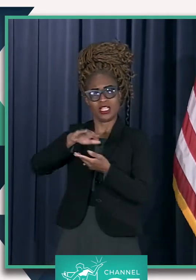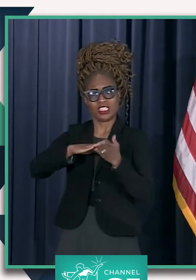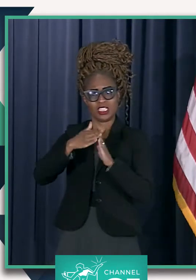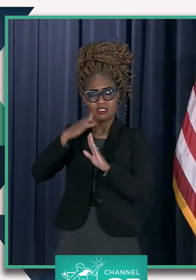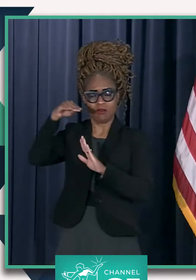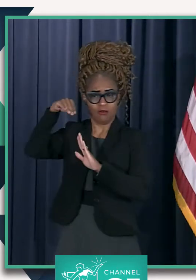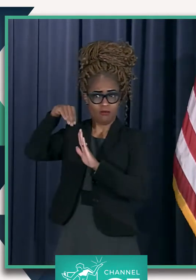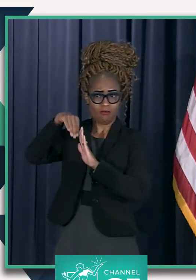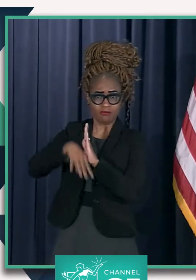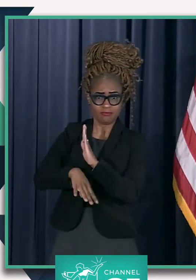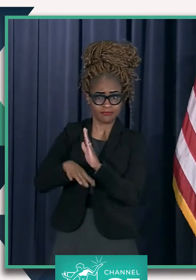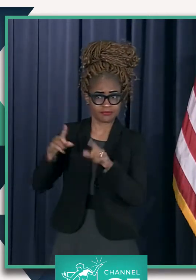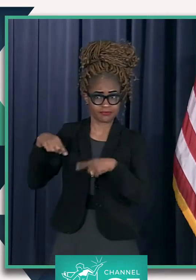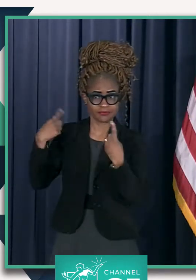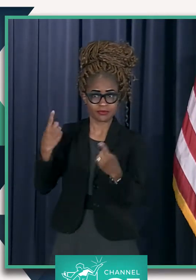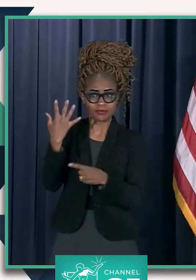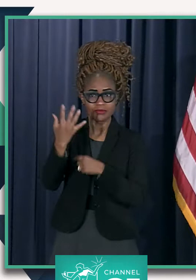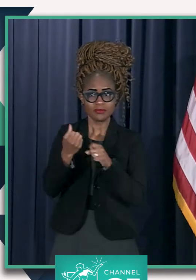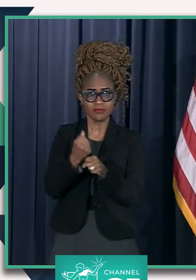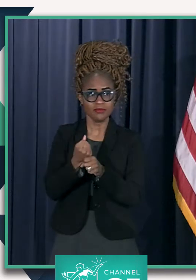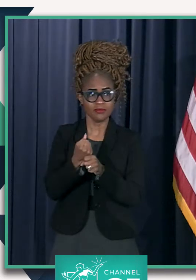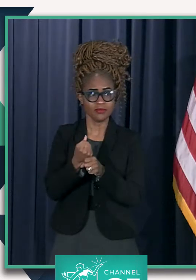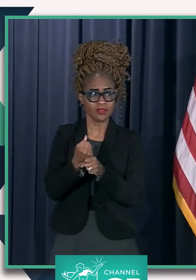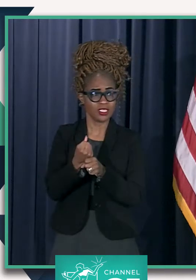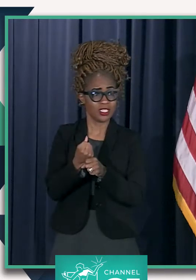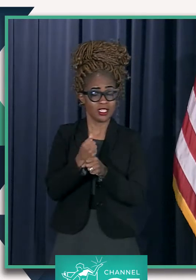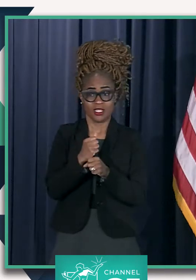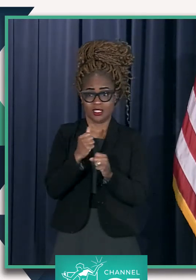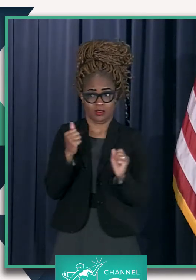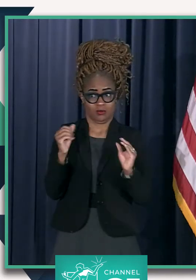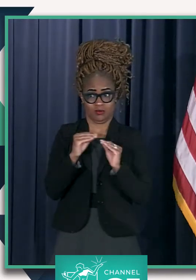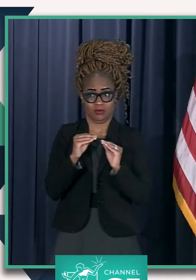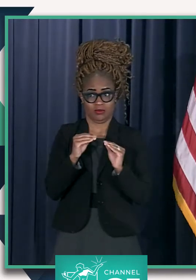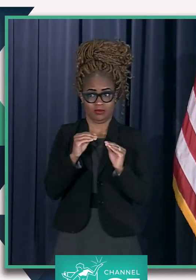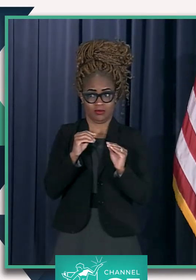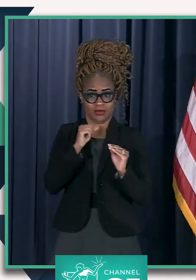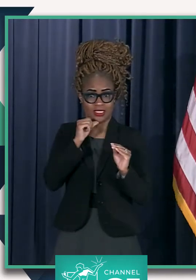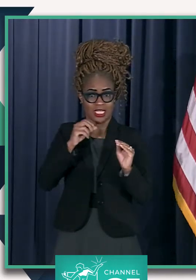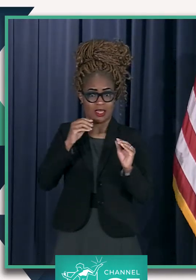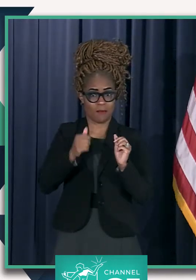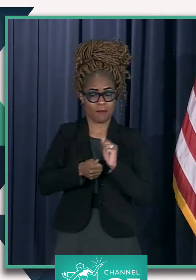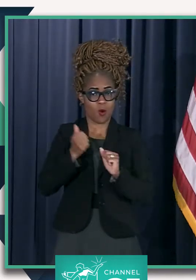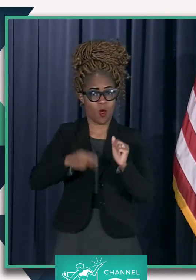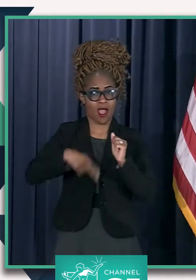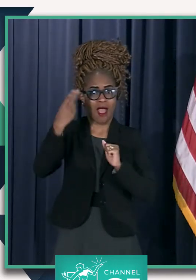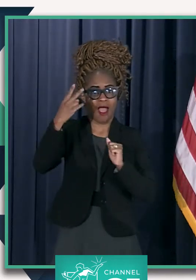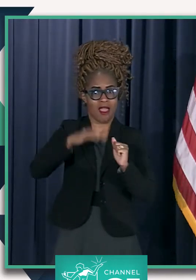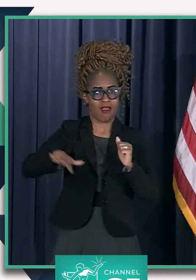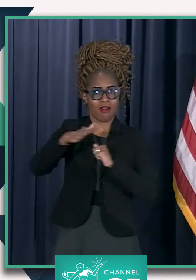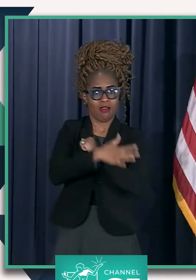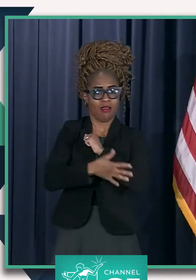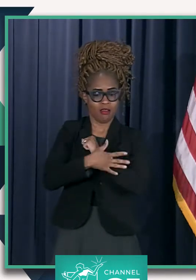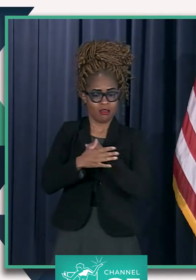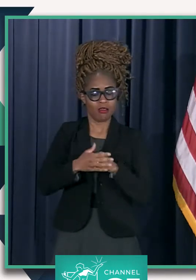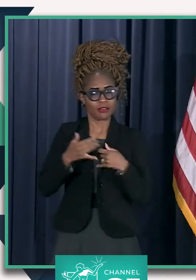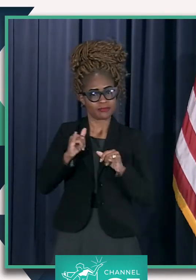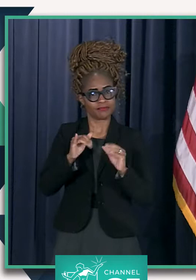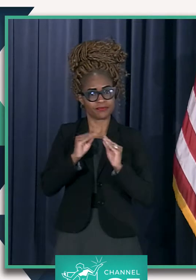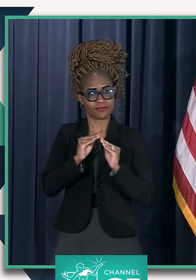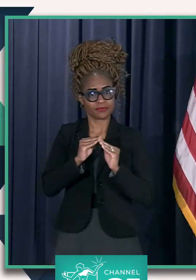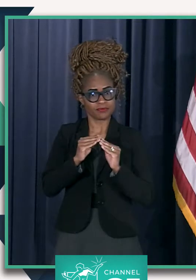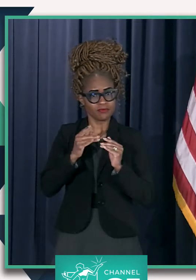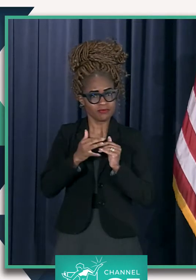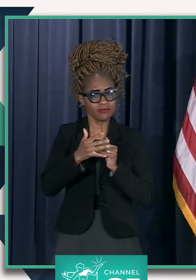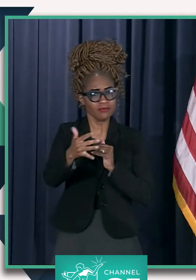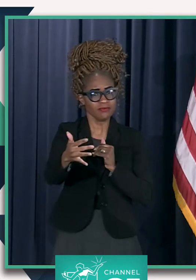5 years, and we're no longer the highest in the country. We have a way to go, but we're going to make sure